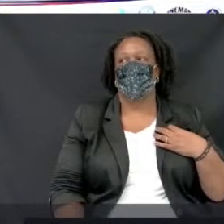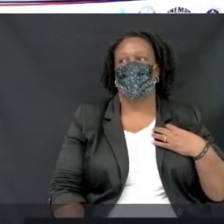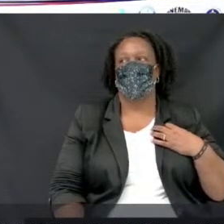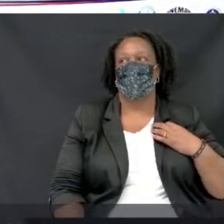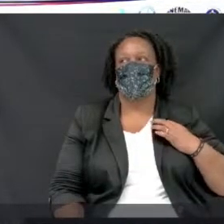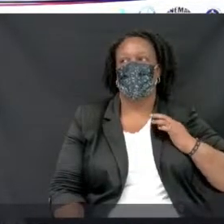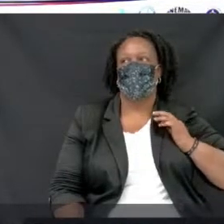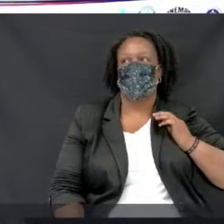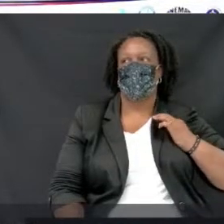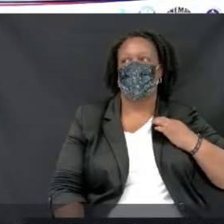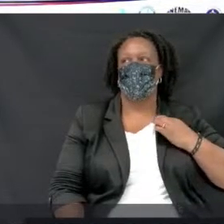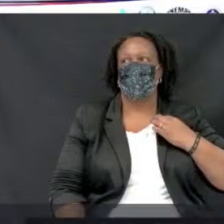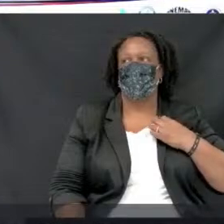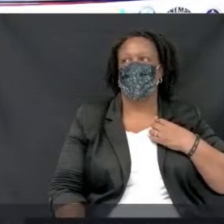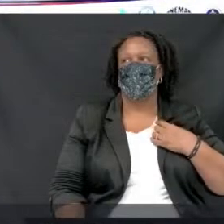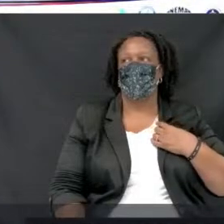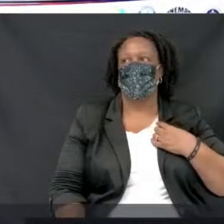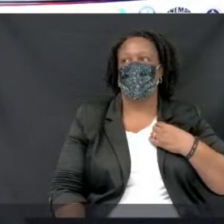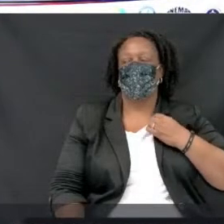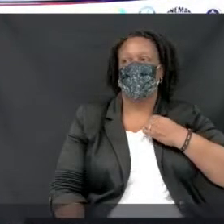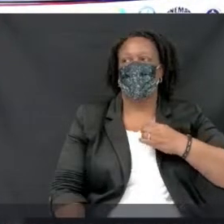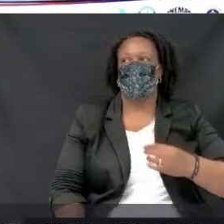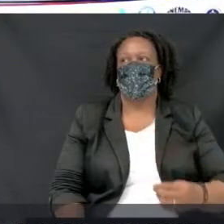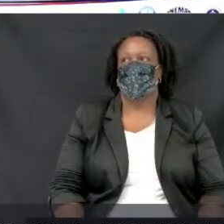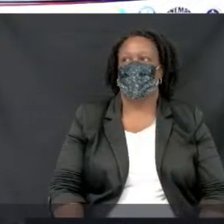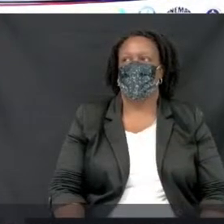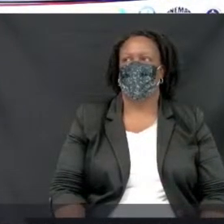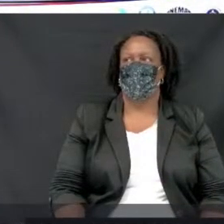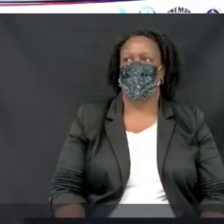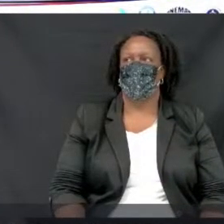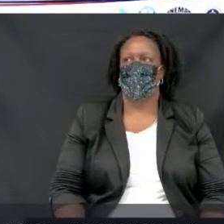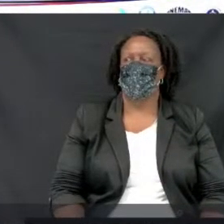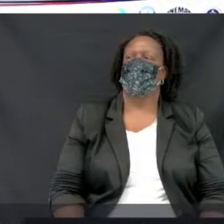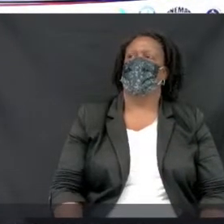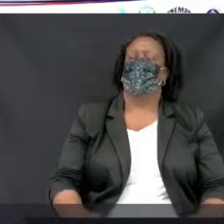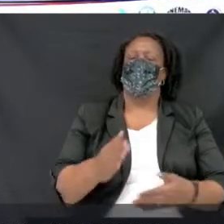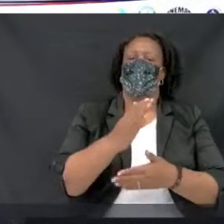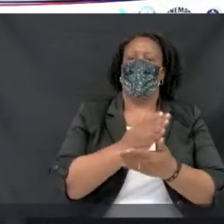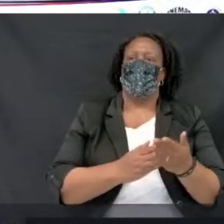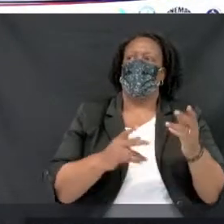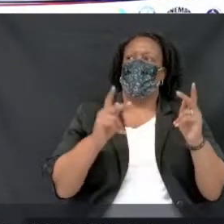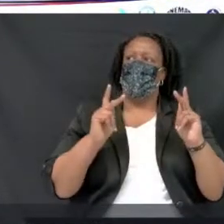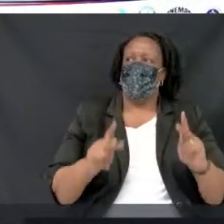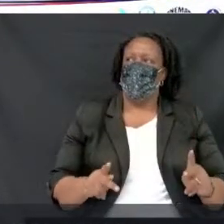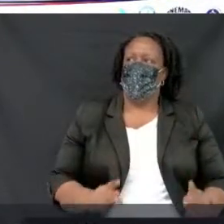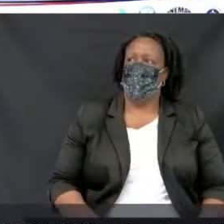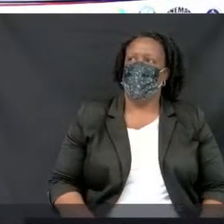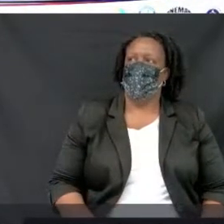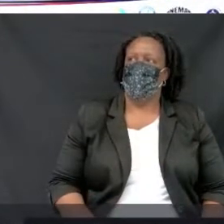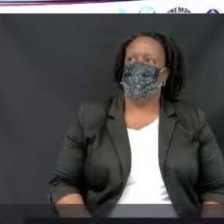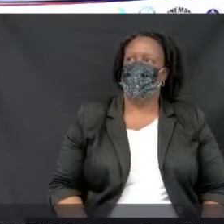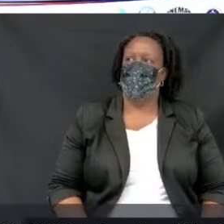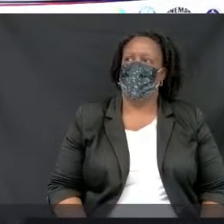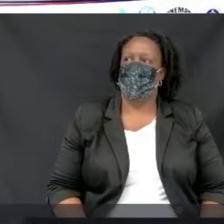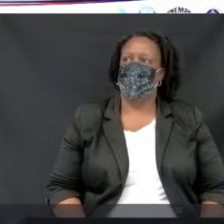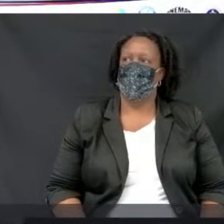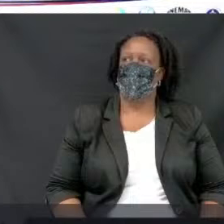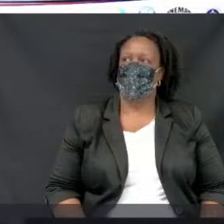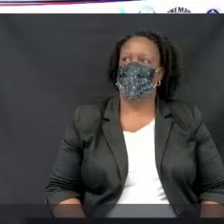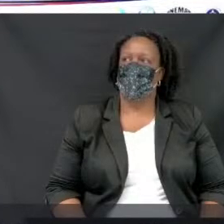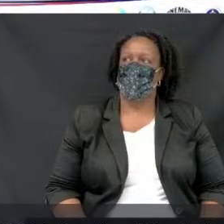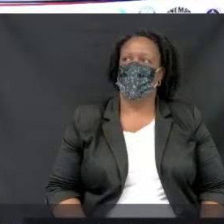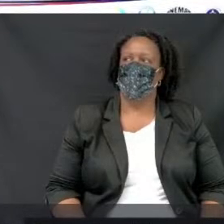the constitution of the task force, meaning the persons that make up the task force. And I just want to reference number 16 of